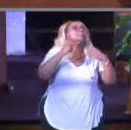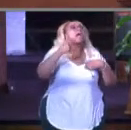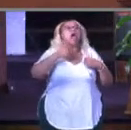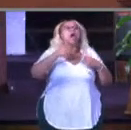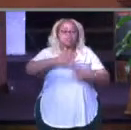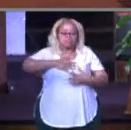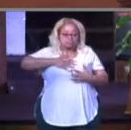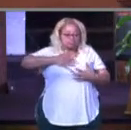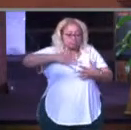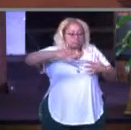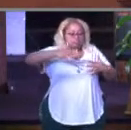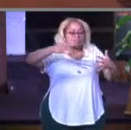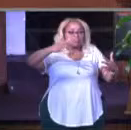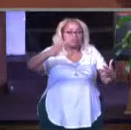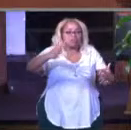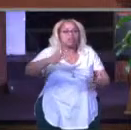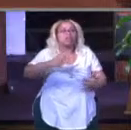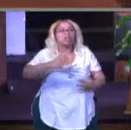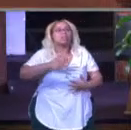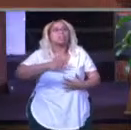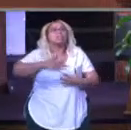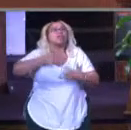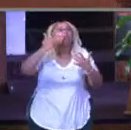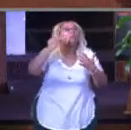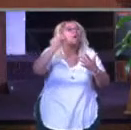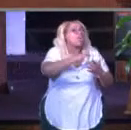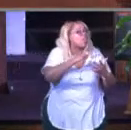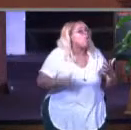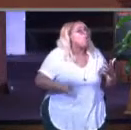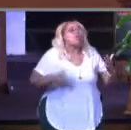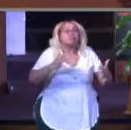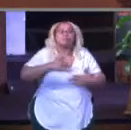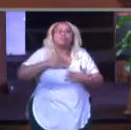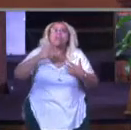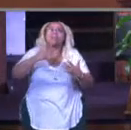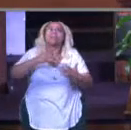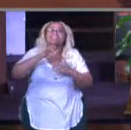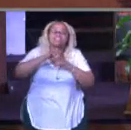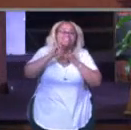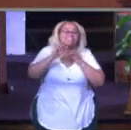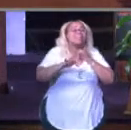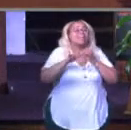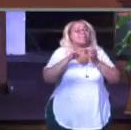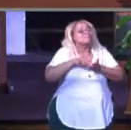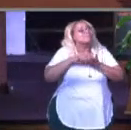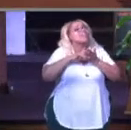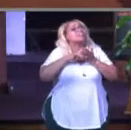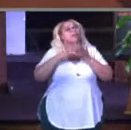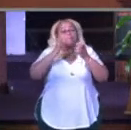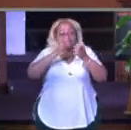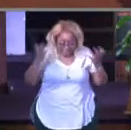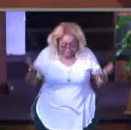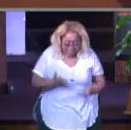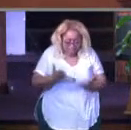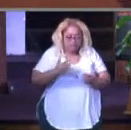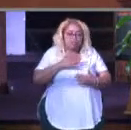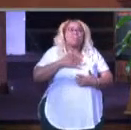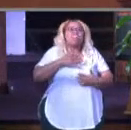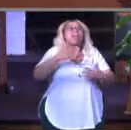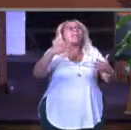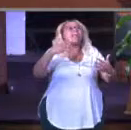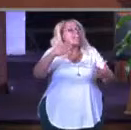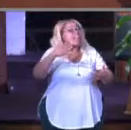was breathing. Wait on the Lord and breathe. Stand still and breathe. Be present and